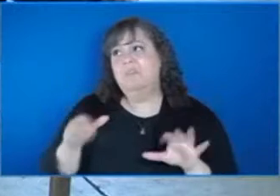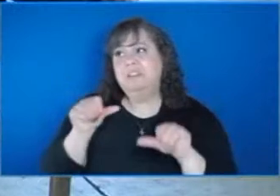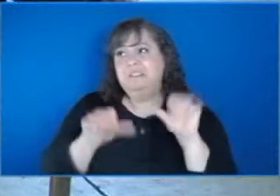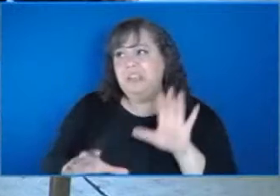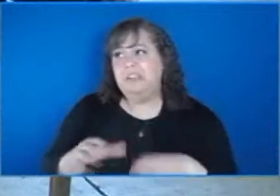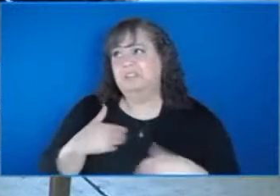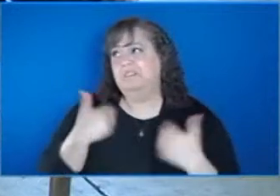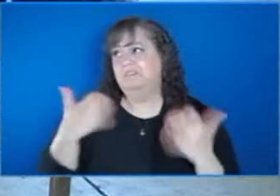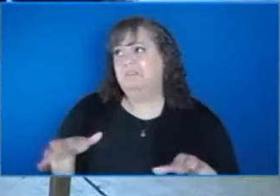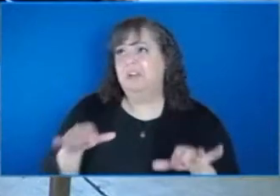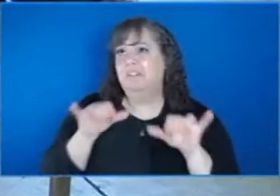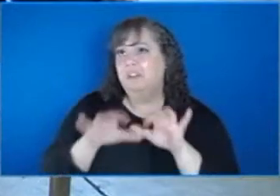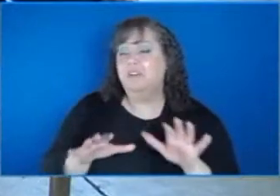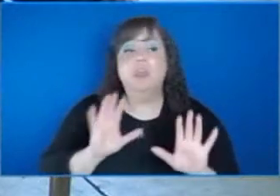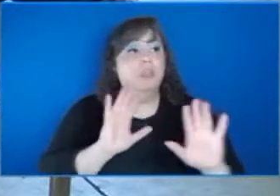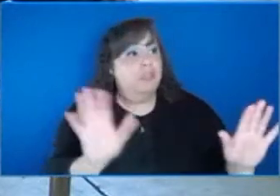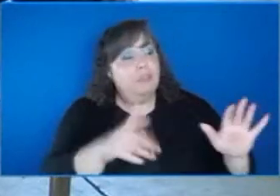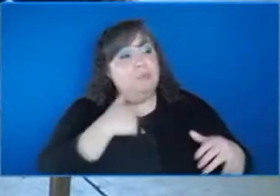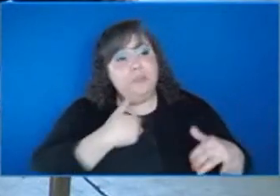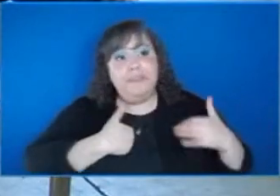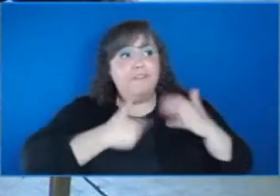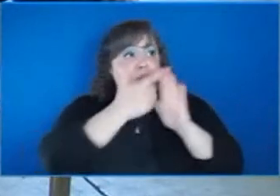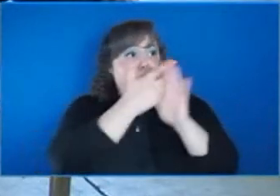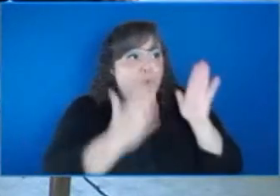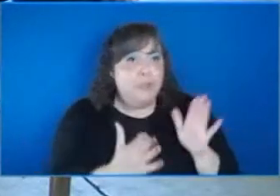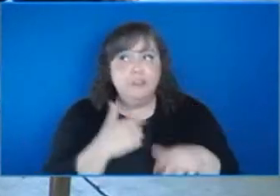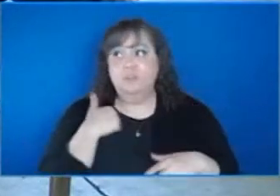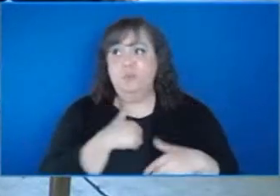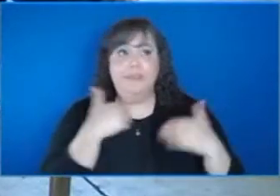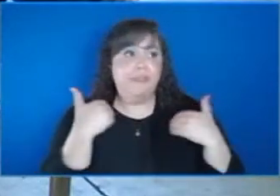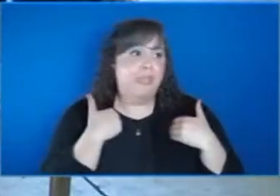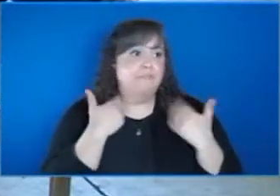we have financial people that do our budgets, we have